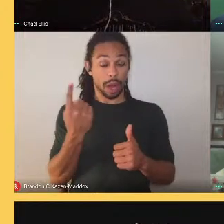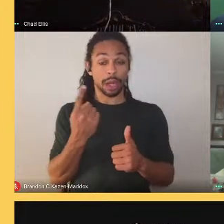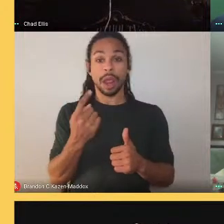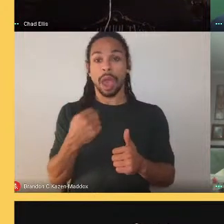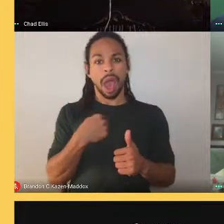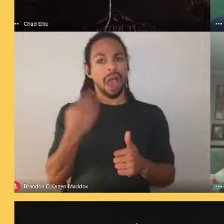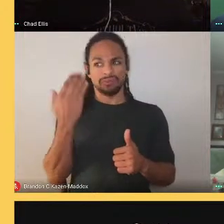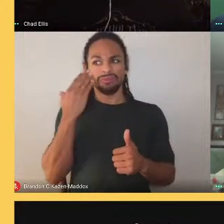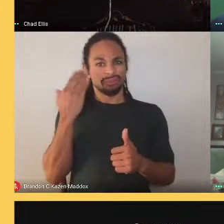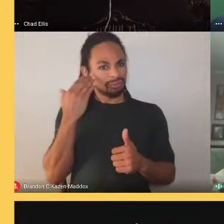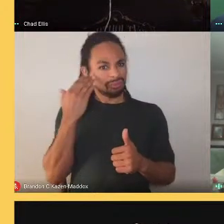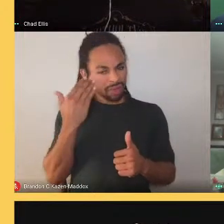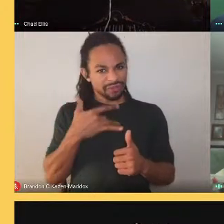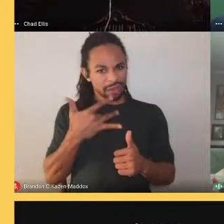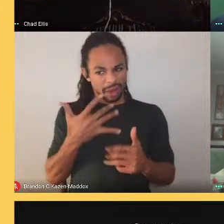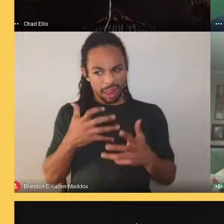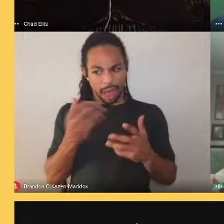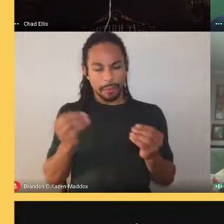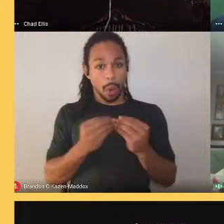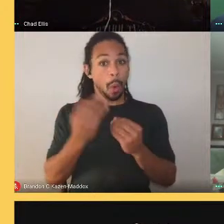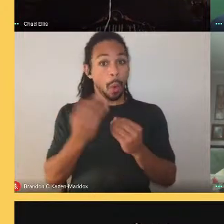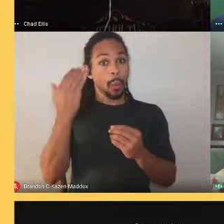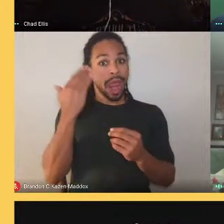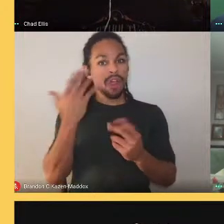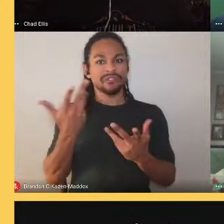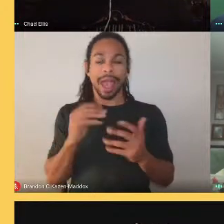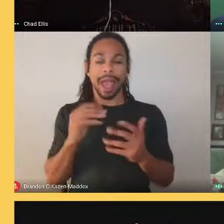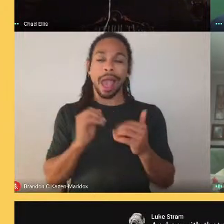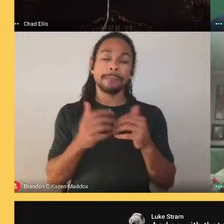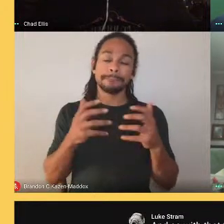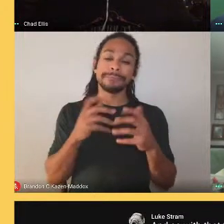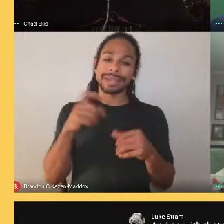that necessity of editing things. So